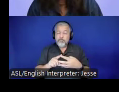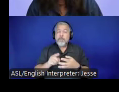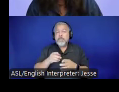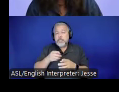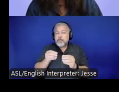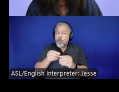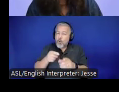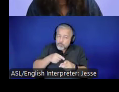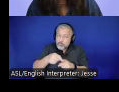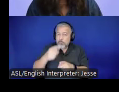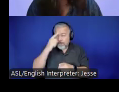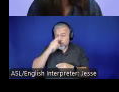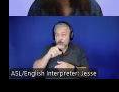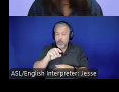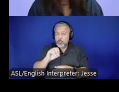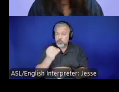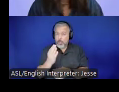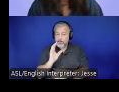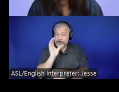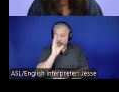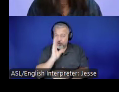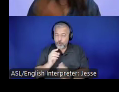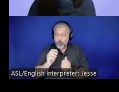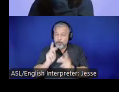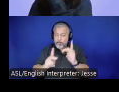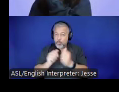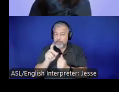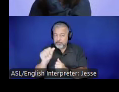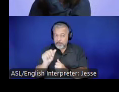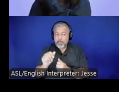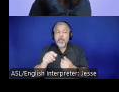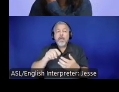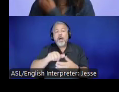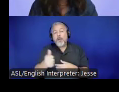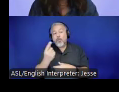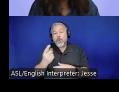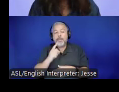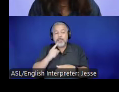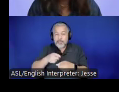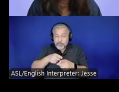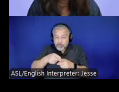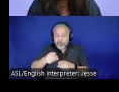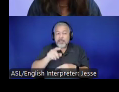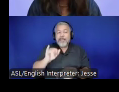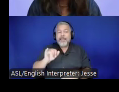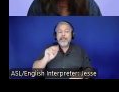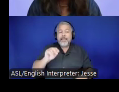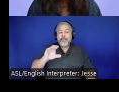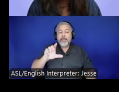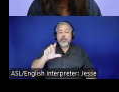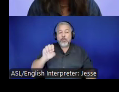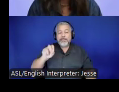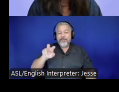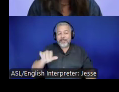job seekers with disabilities, Ability Jobs. Another one specifically designed is Inclusively and Getting Hired as